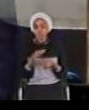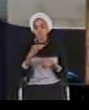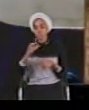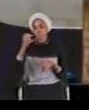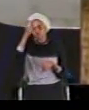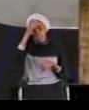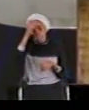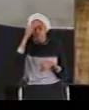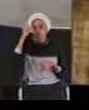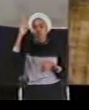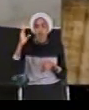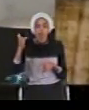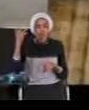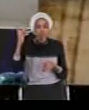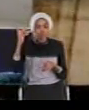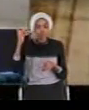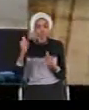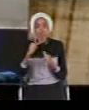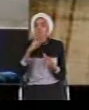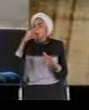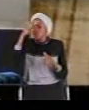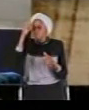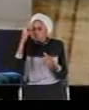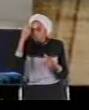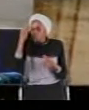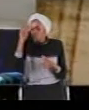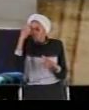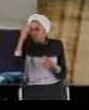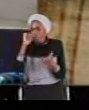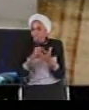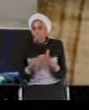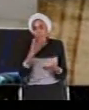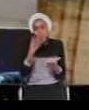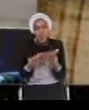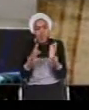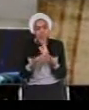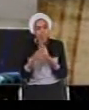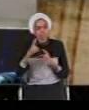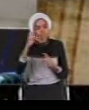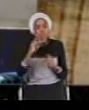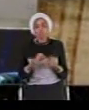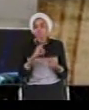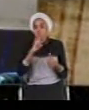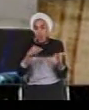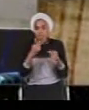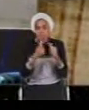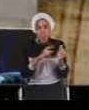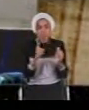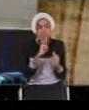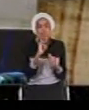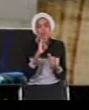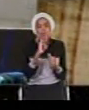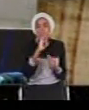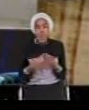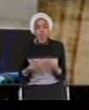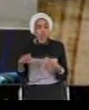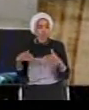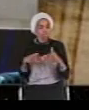him. The reason for that goodness of the Lord going everywhere is to lead us